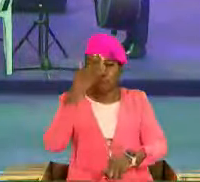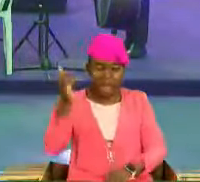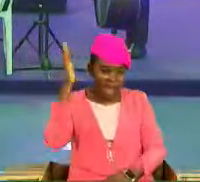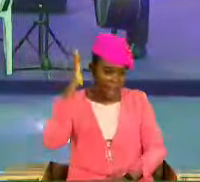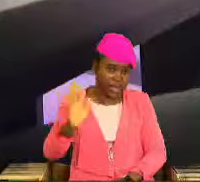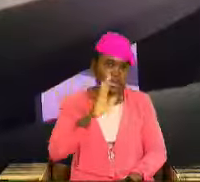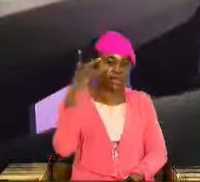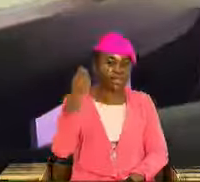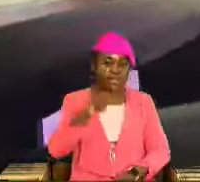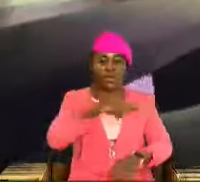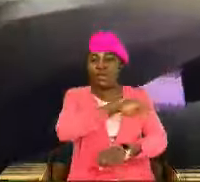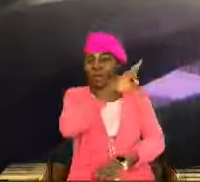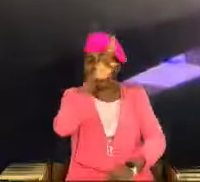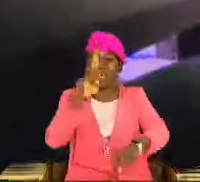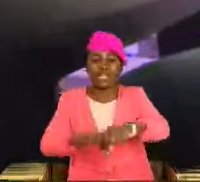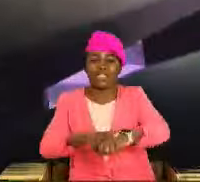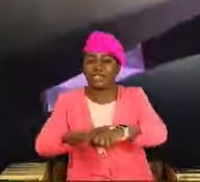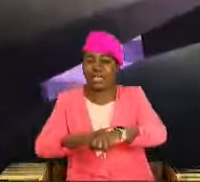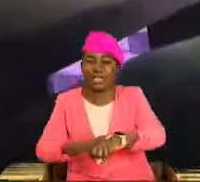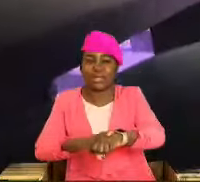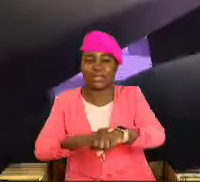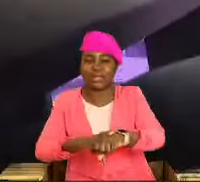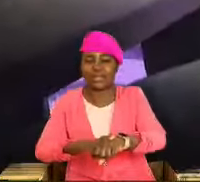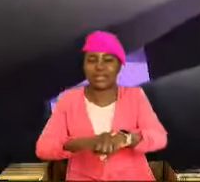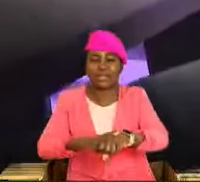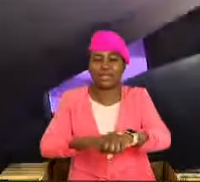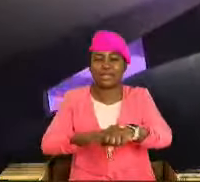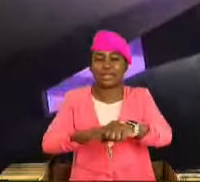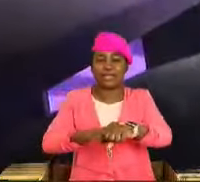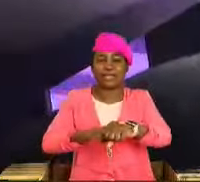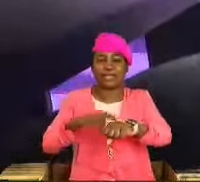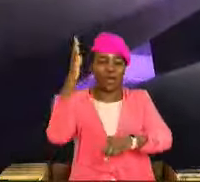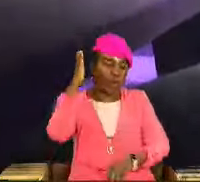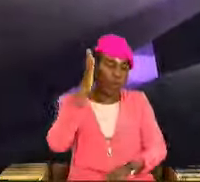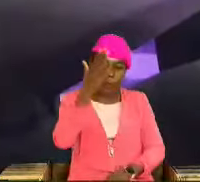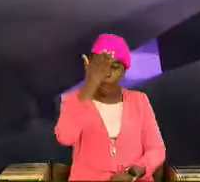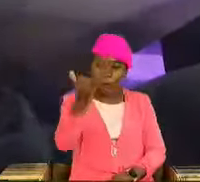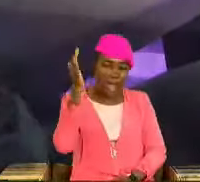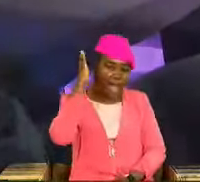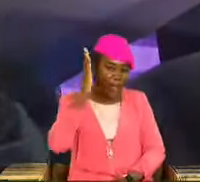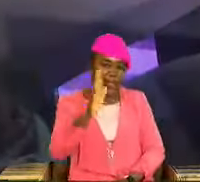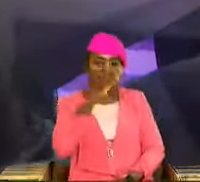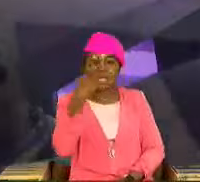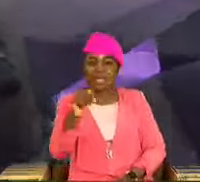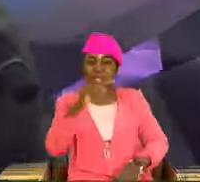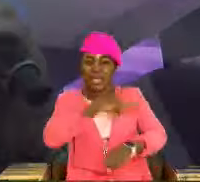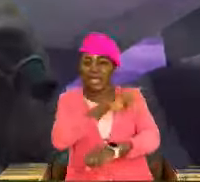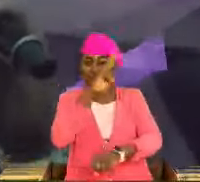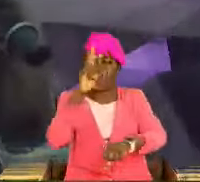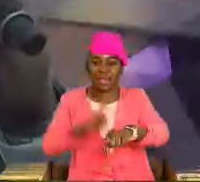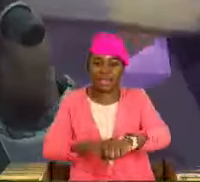and the people and the